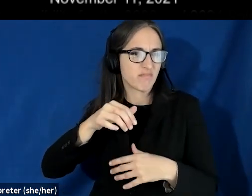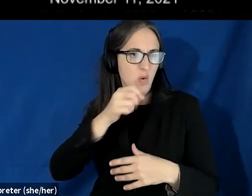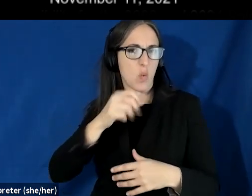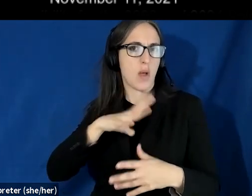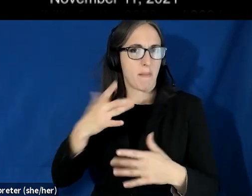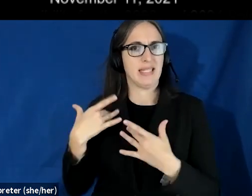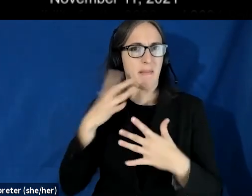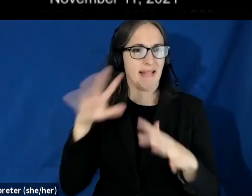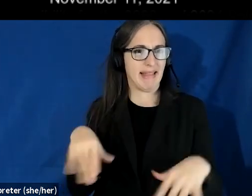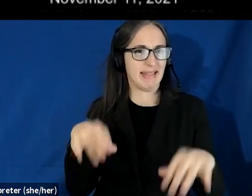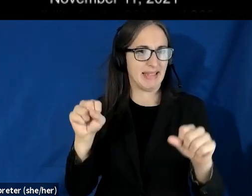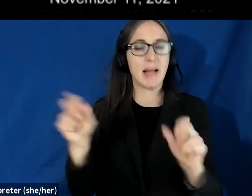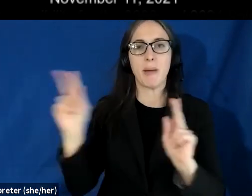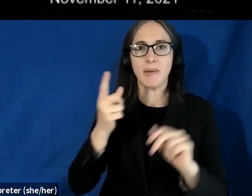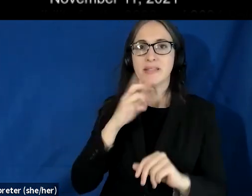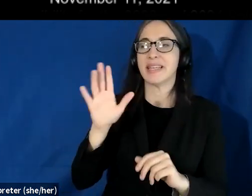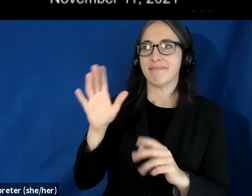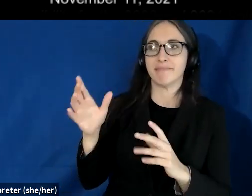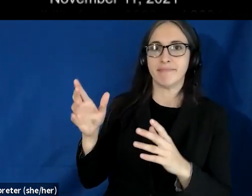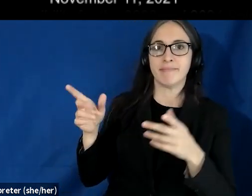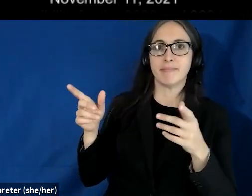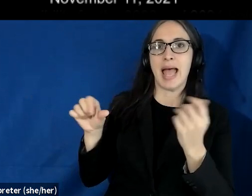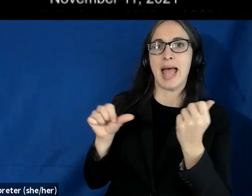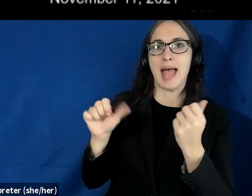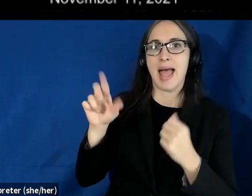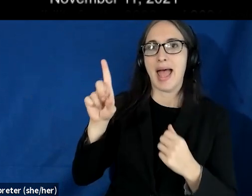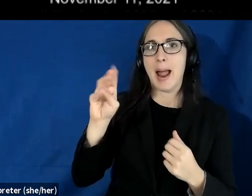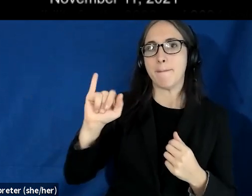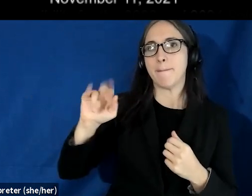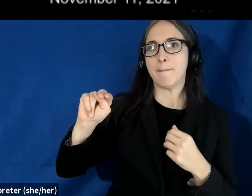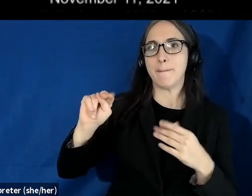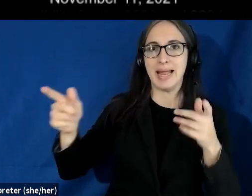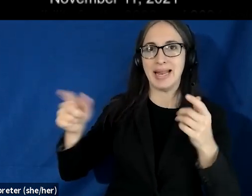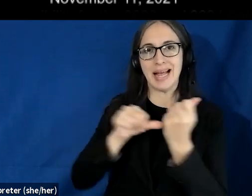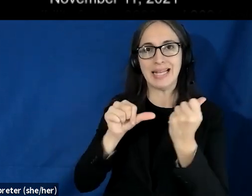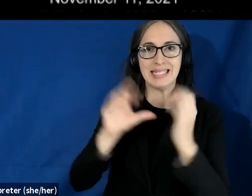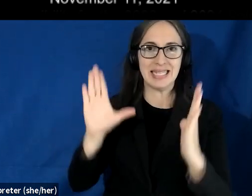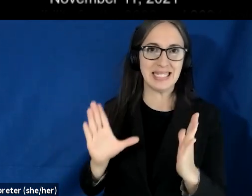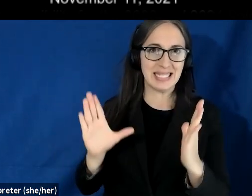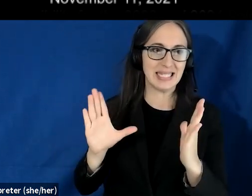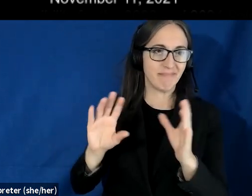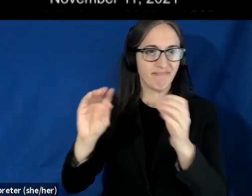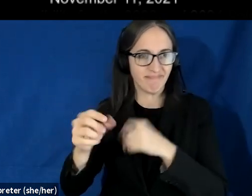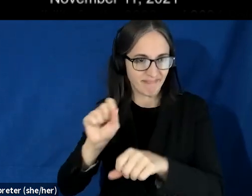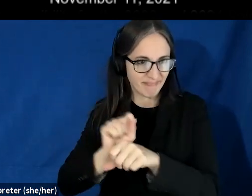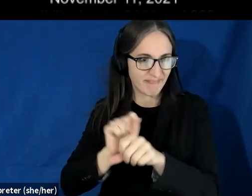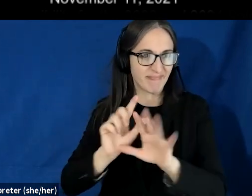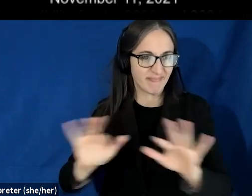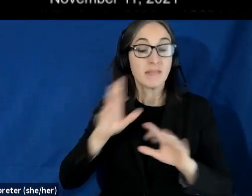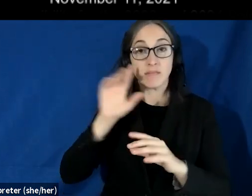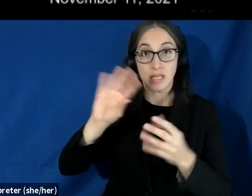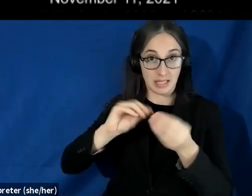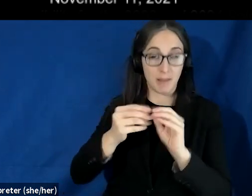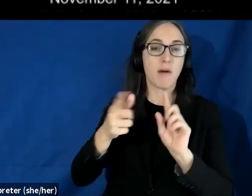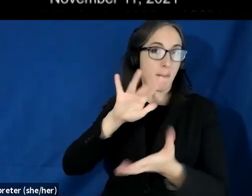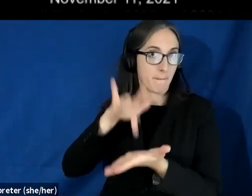said administrative assistant careers. These statistics are coming from the Middle East. And